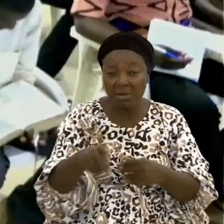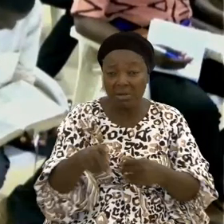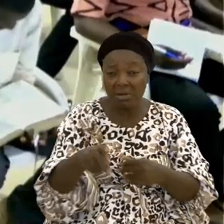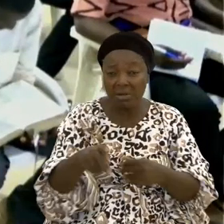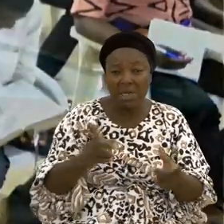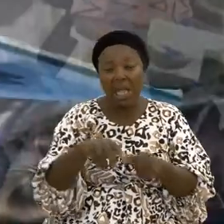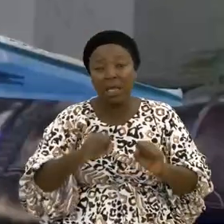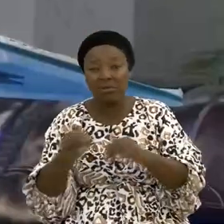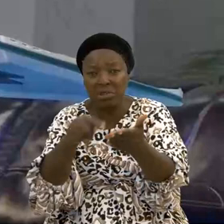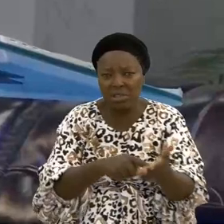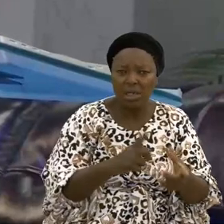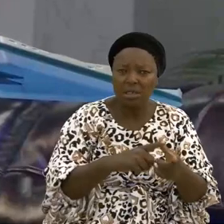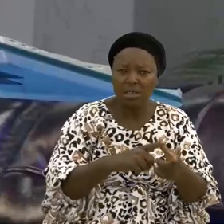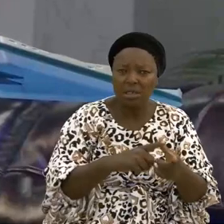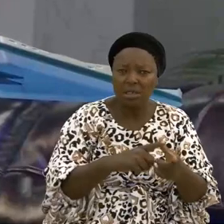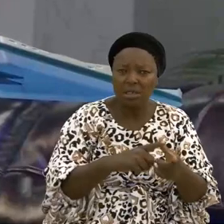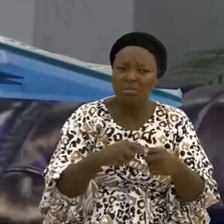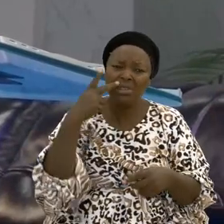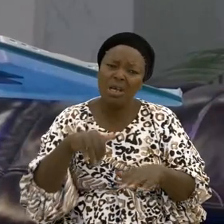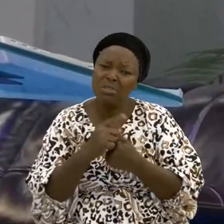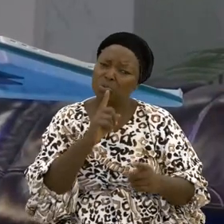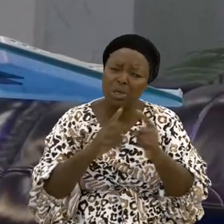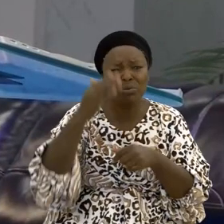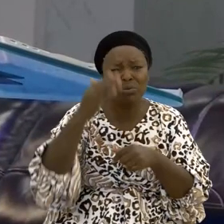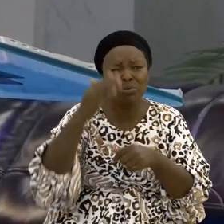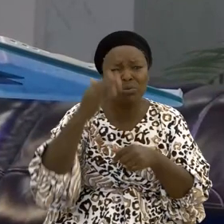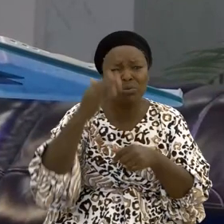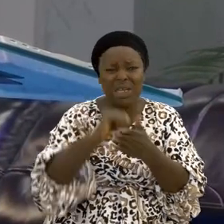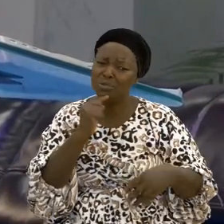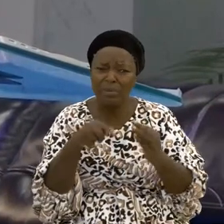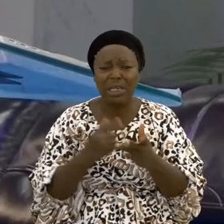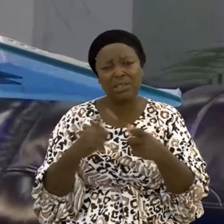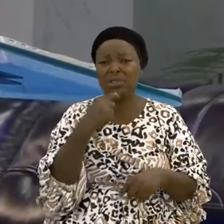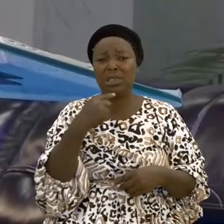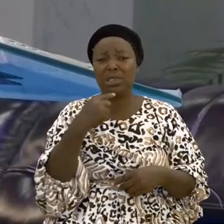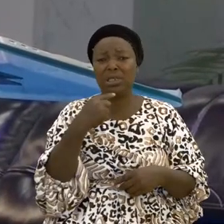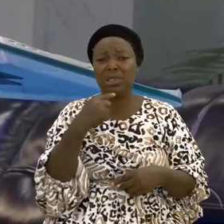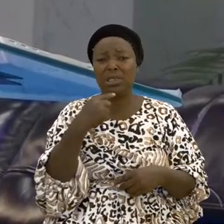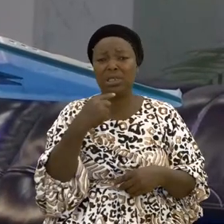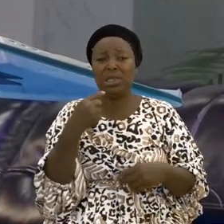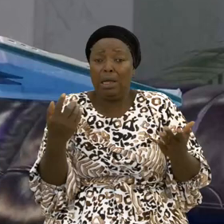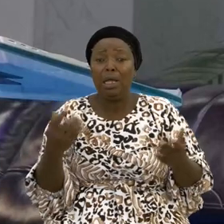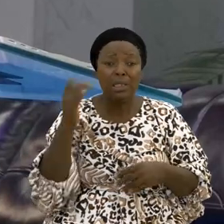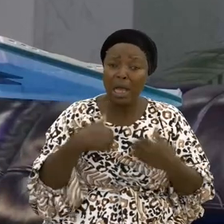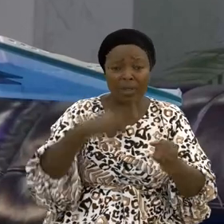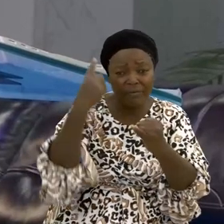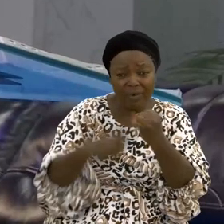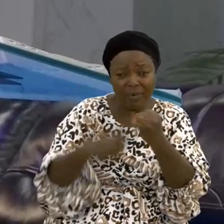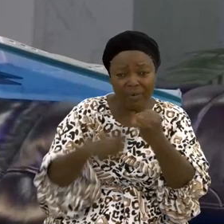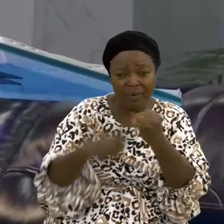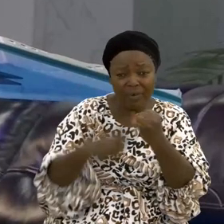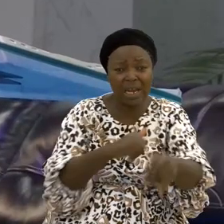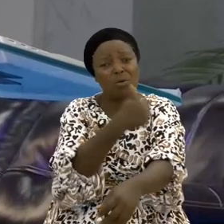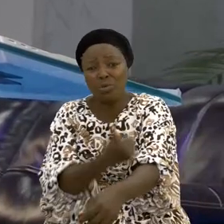I can do that. And you see the way they are talking. And you know they mean it. And they say they have the final